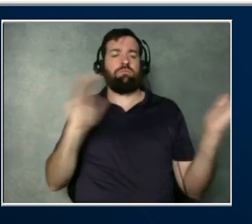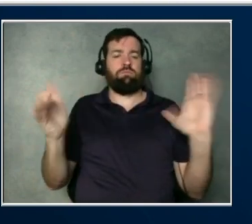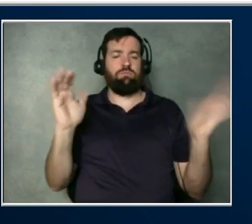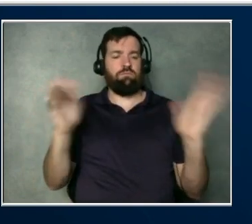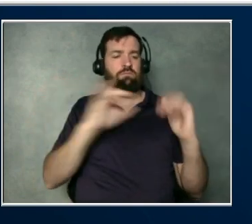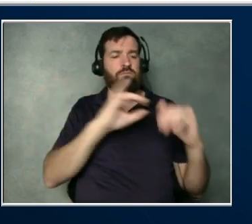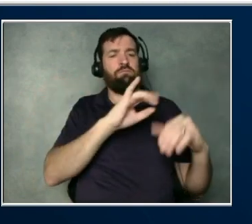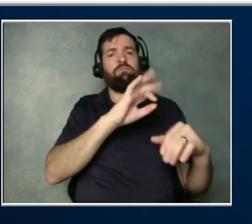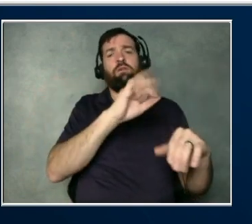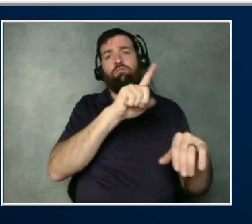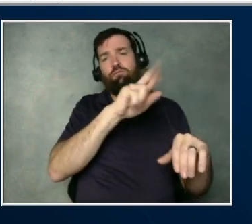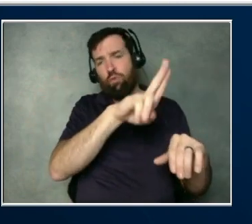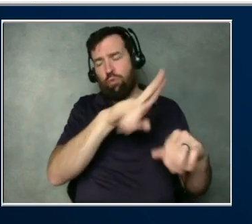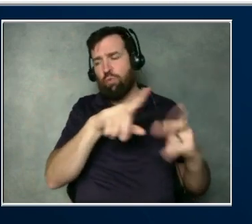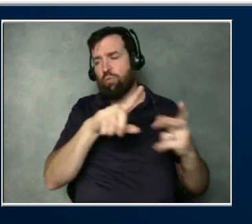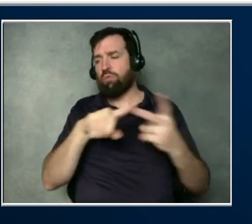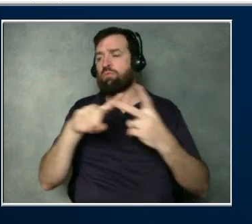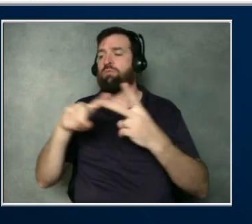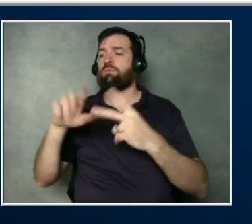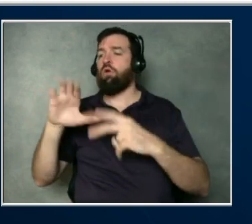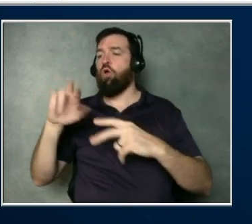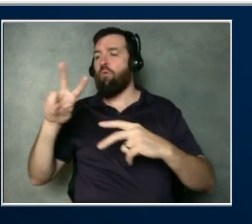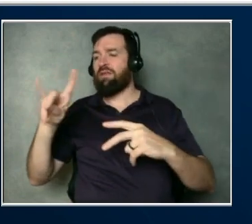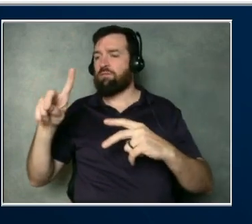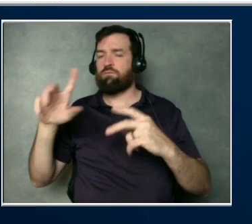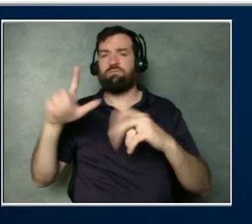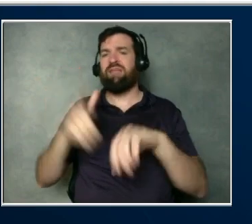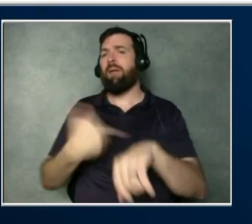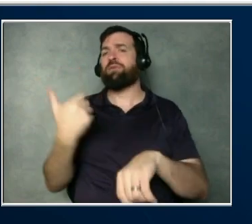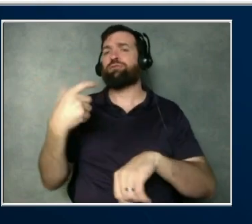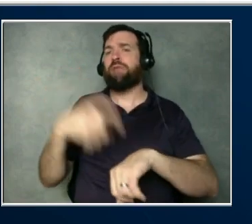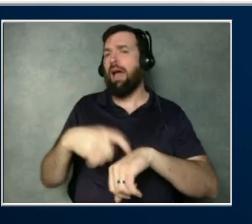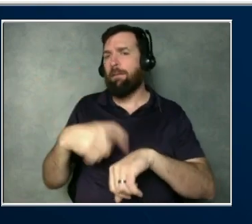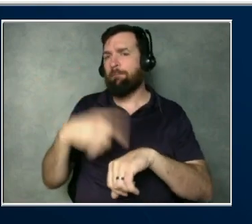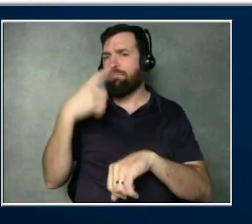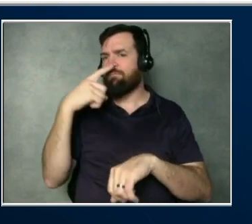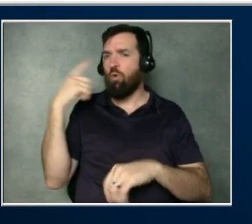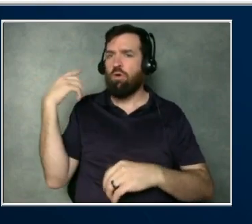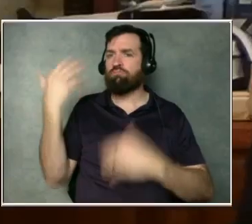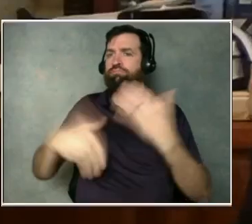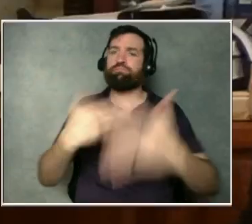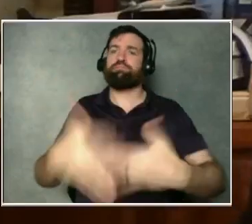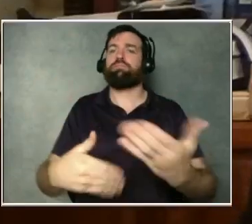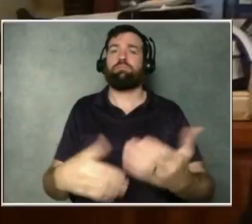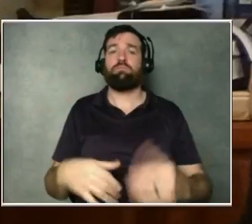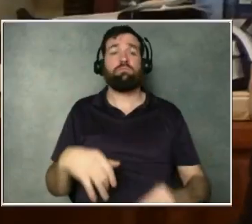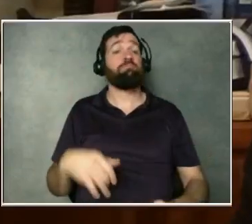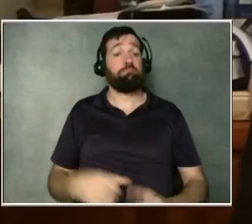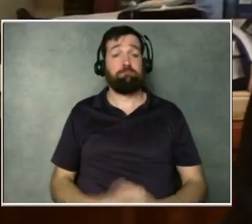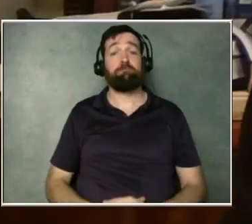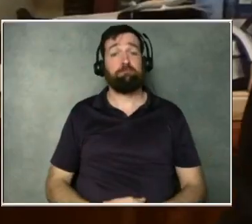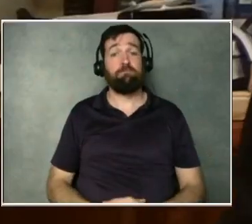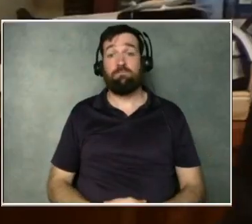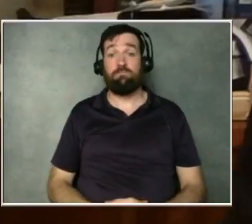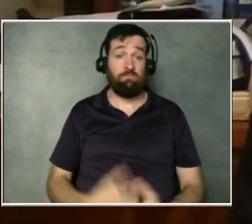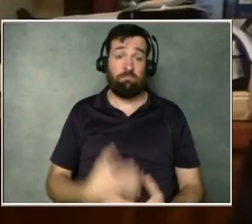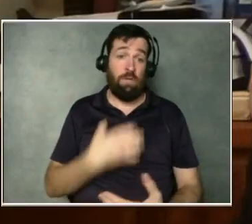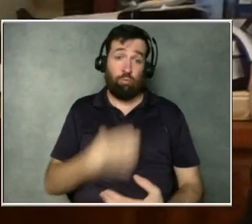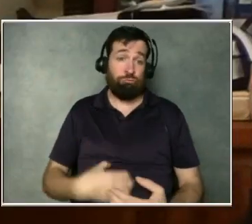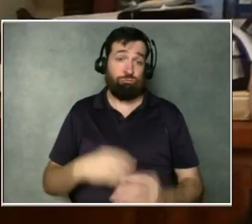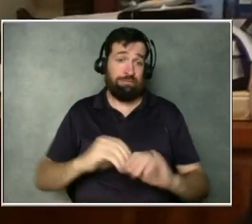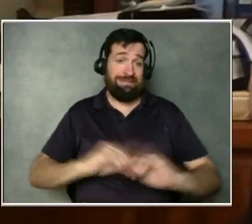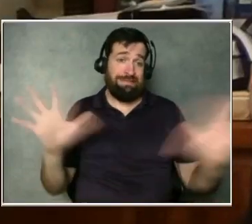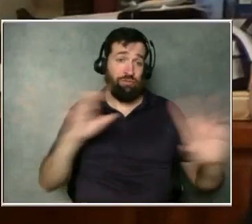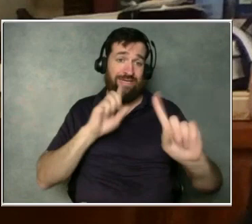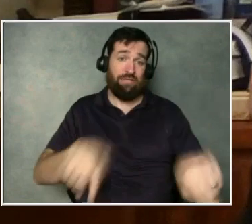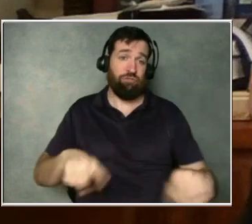COVID, and how much time does it take for it to kind of work its way through a little bit? Yeah, I wish I had a clear answer to that,